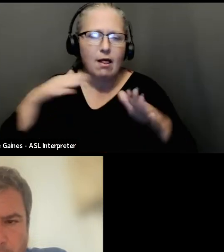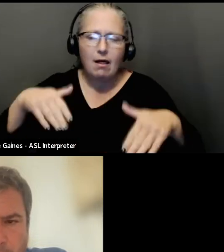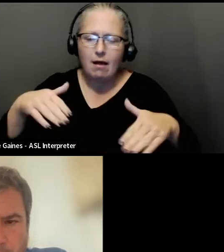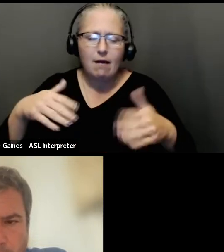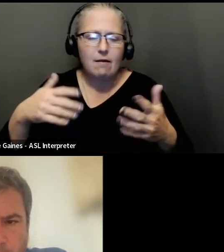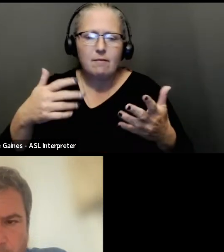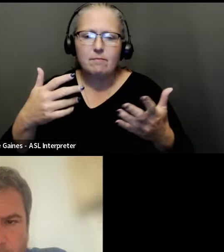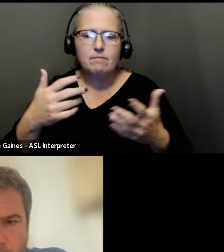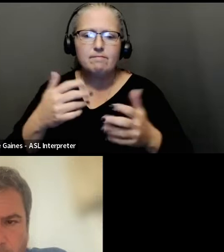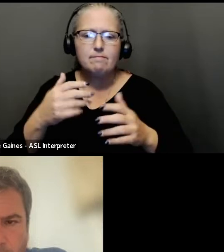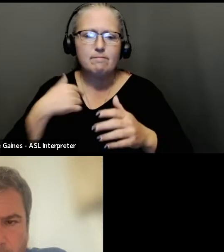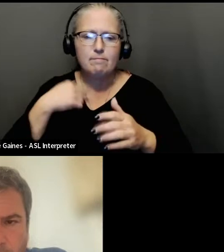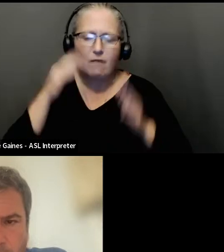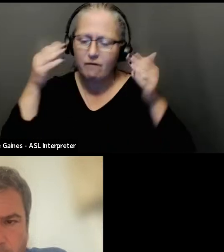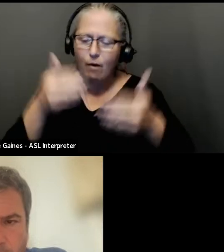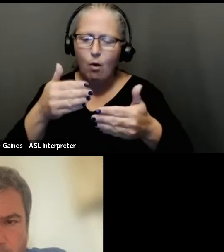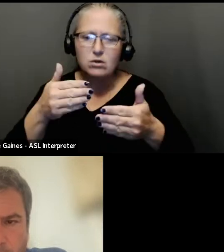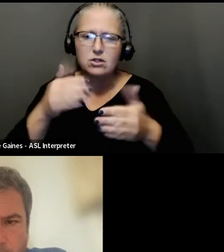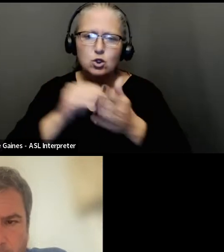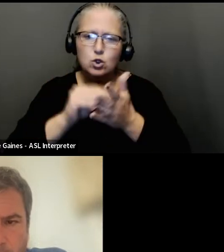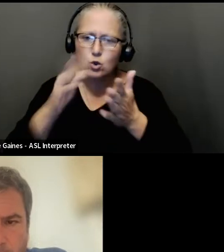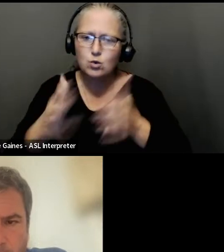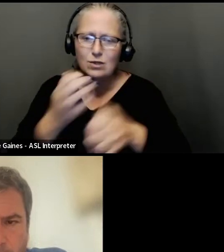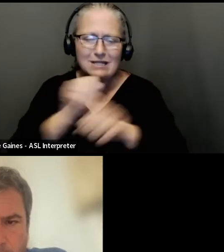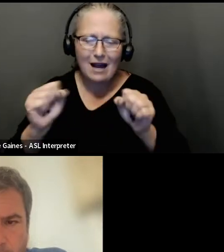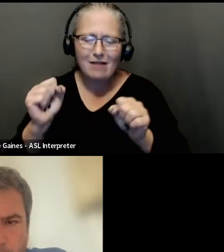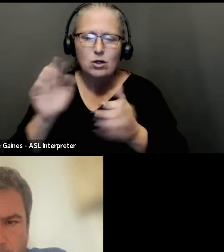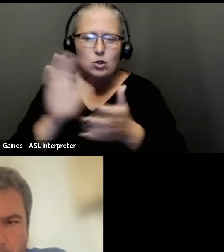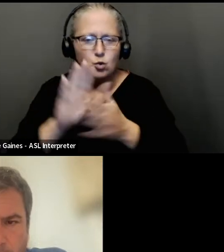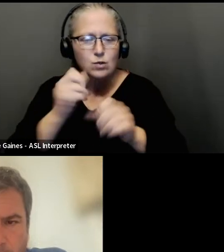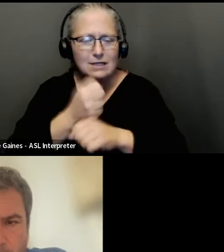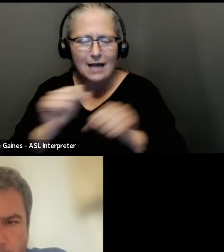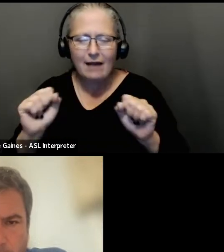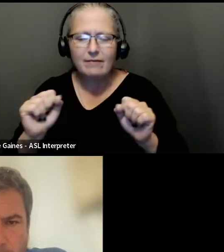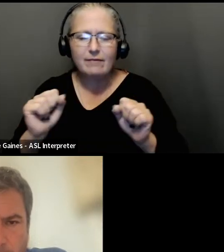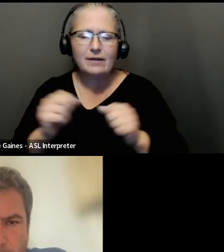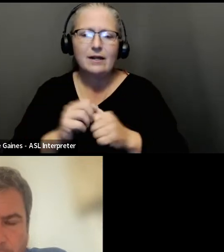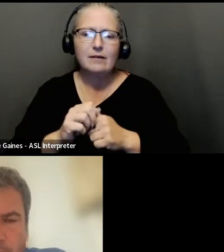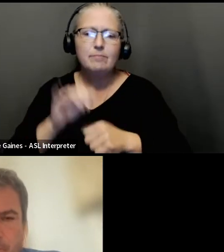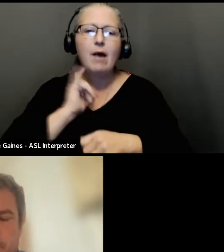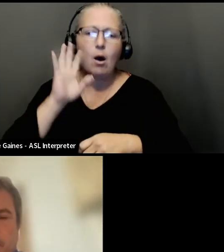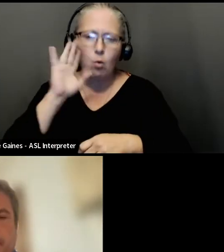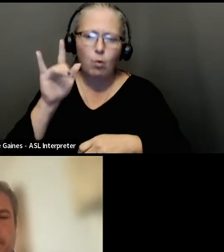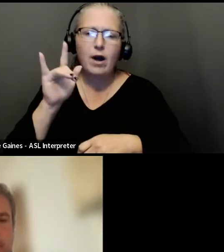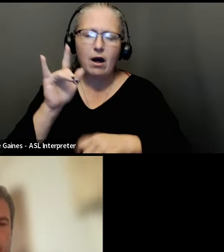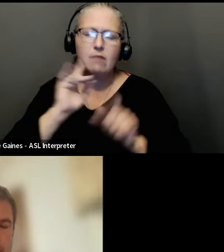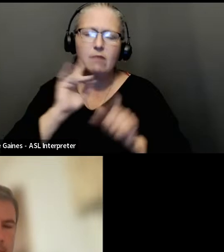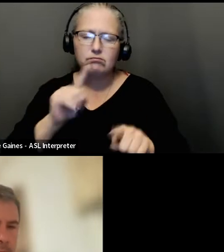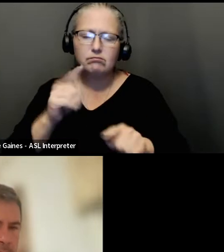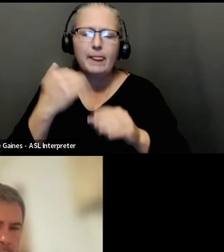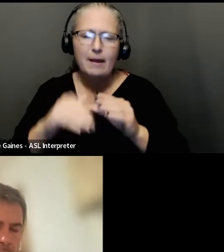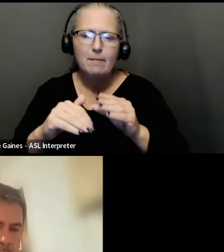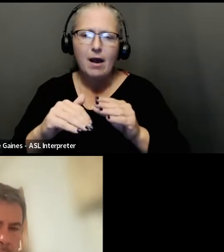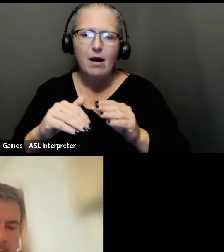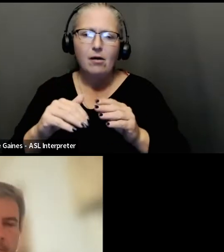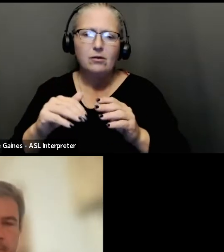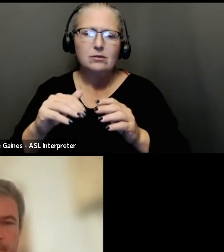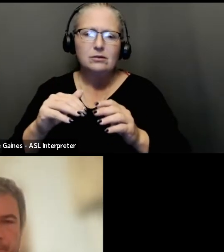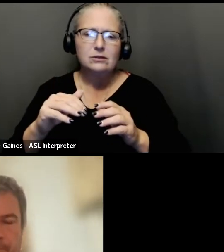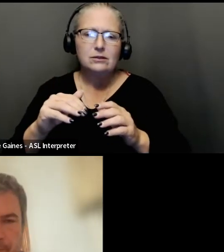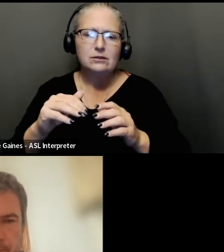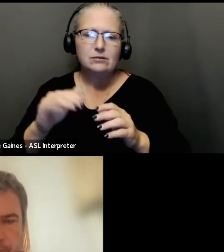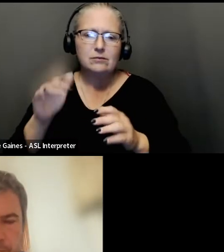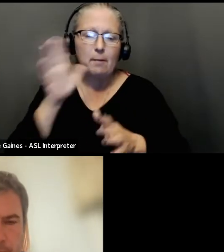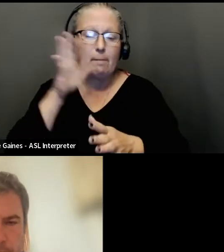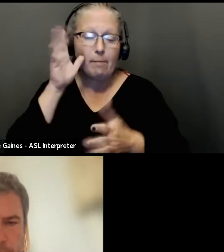I've been focusing on student safety and school safety, but I will get to those emails. And it won't, as a parent